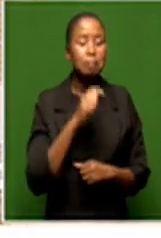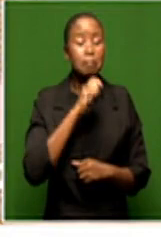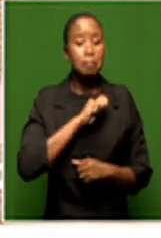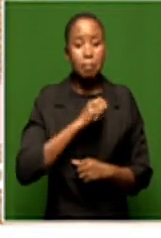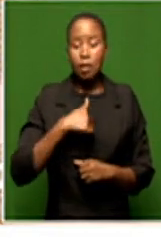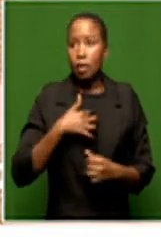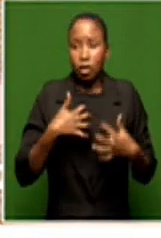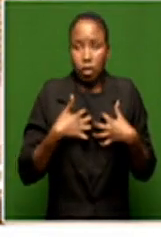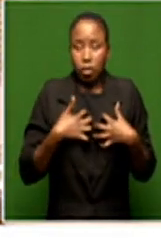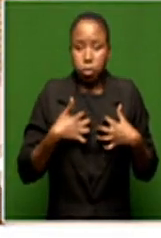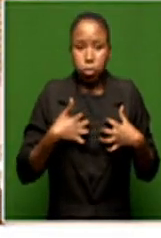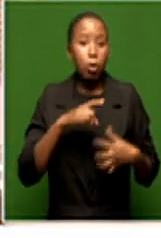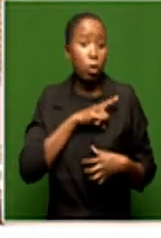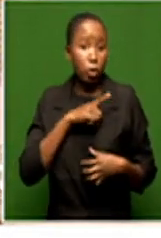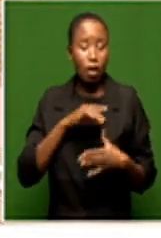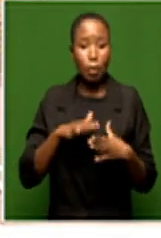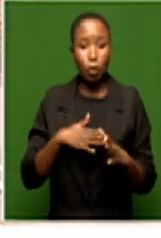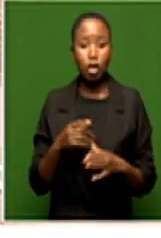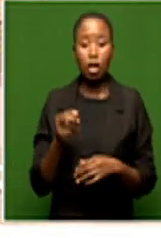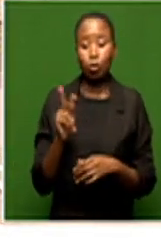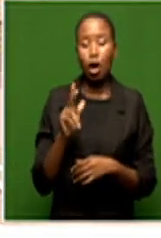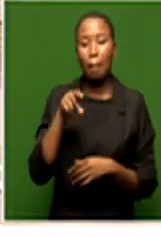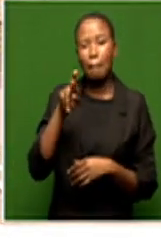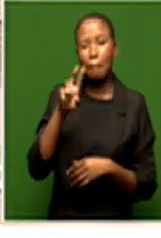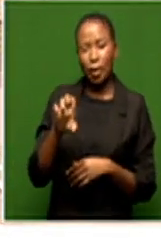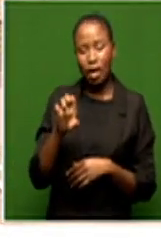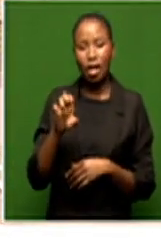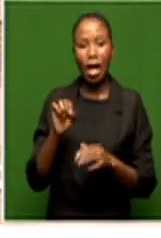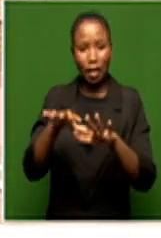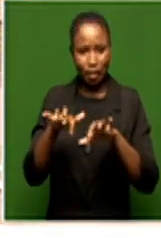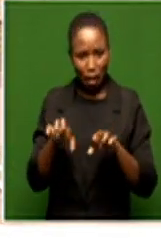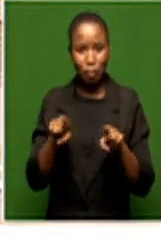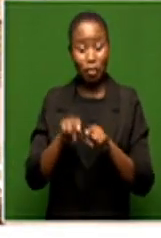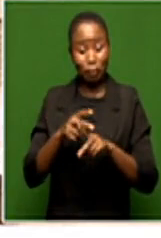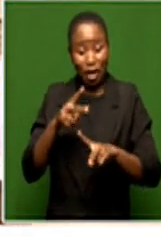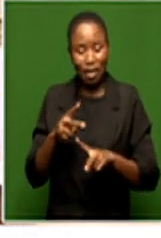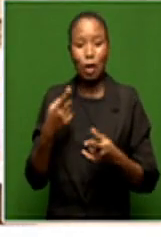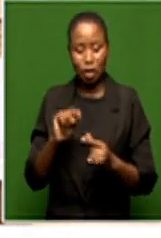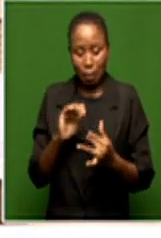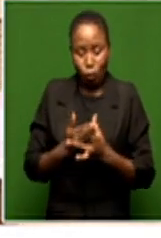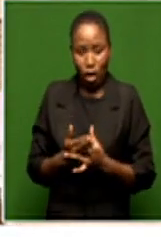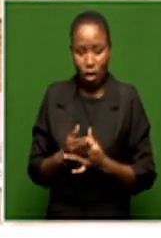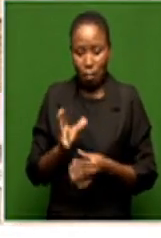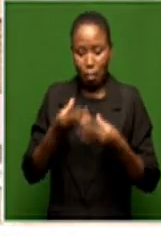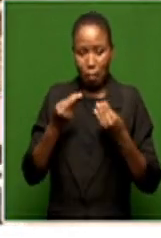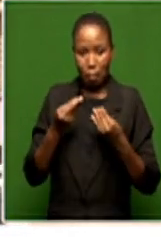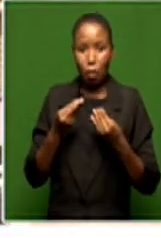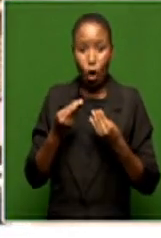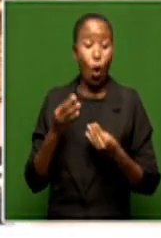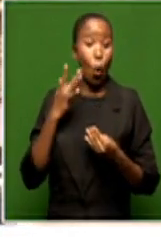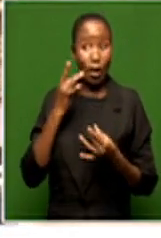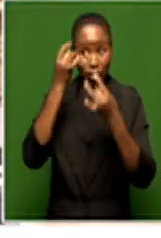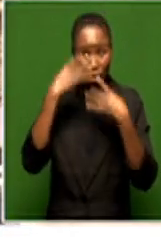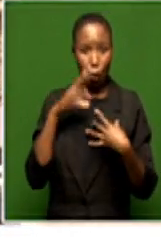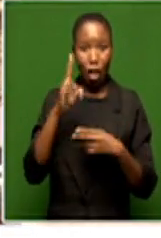period with writing prelims and finals is very close. If anything, you get a 2-week break. So by the time they told us we were going to rewrite, I was